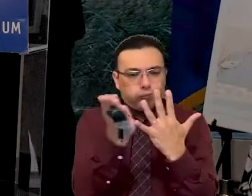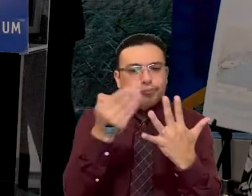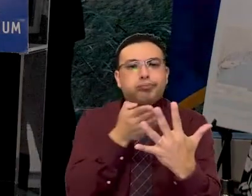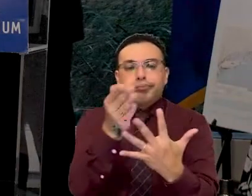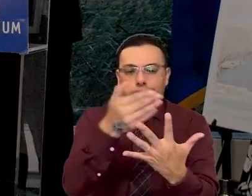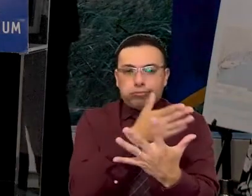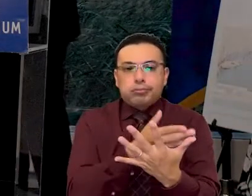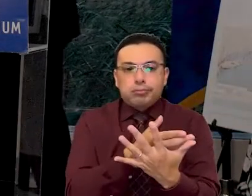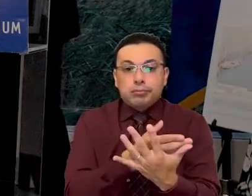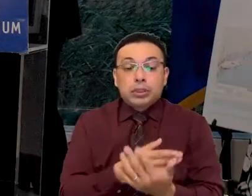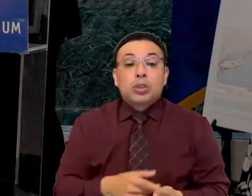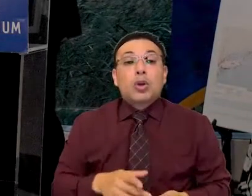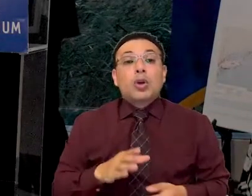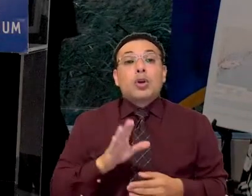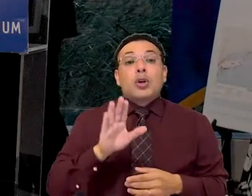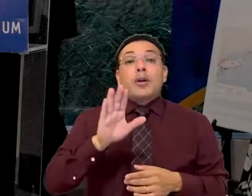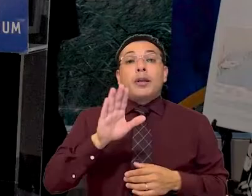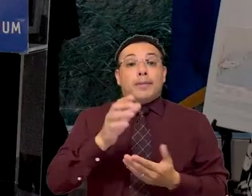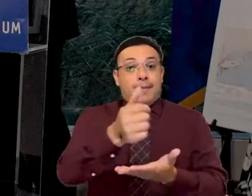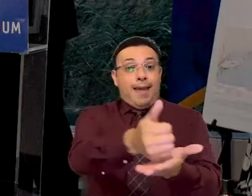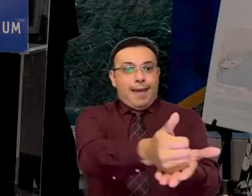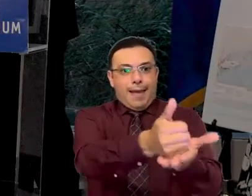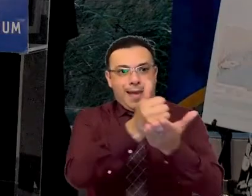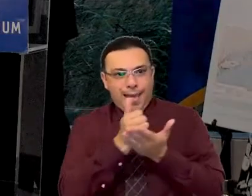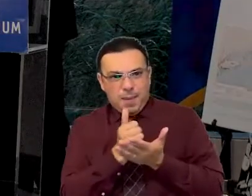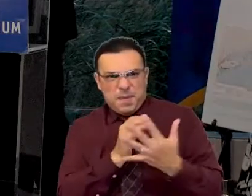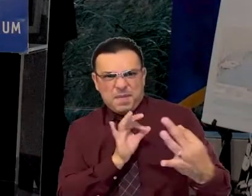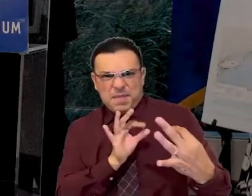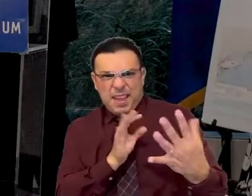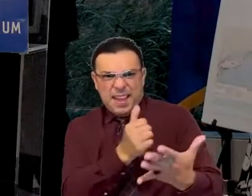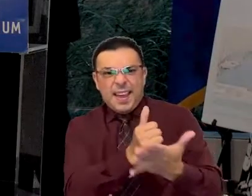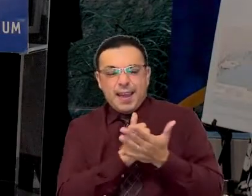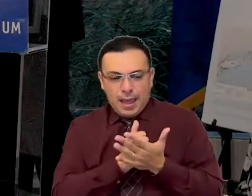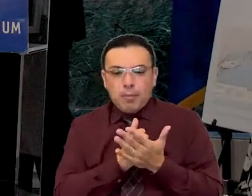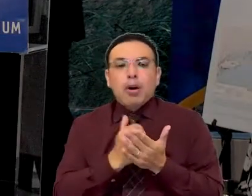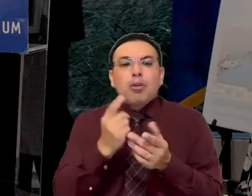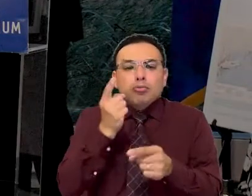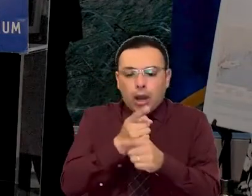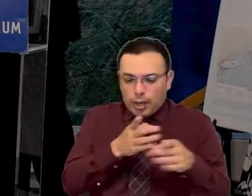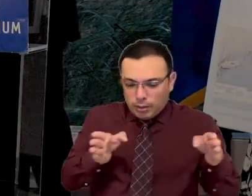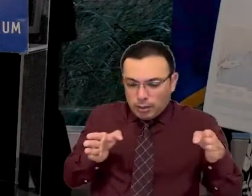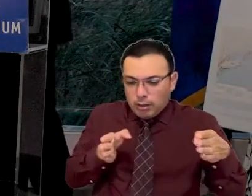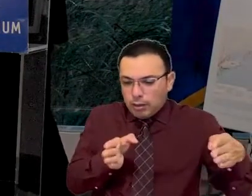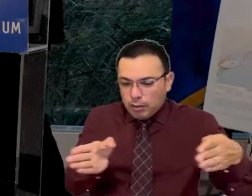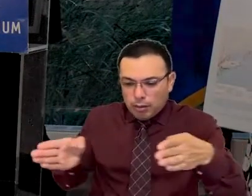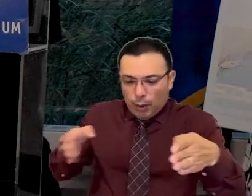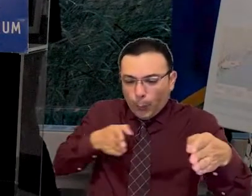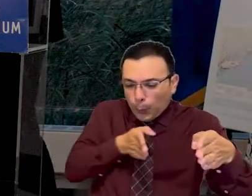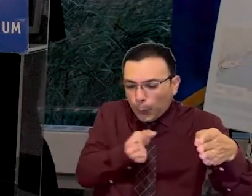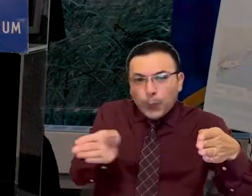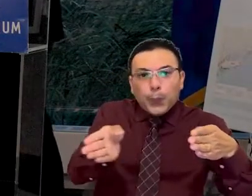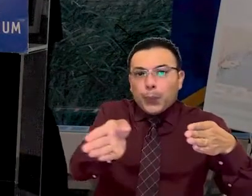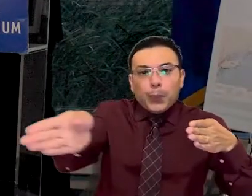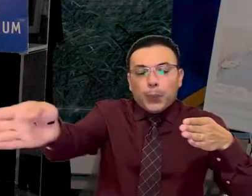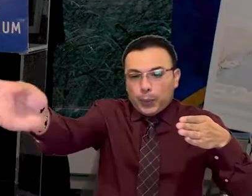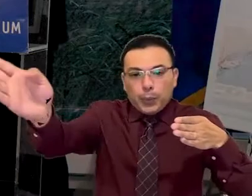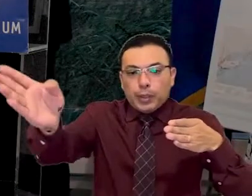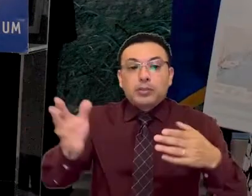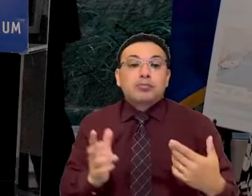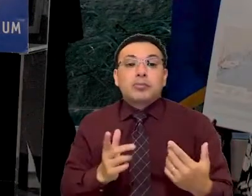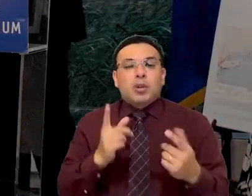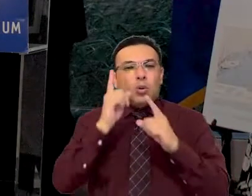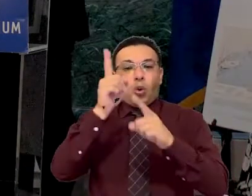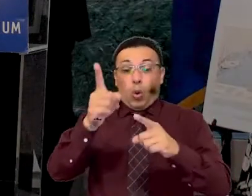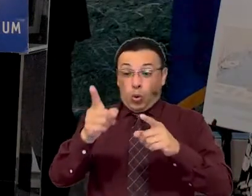approach to the cable route. And we use it as a resource to ensure that our project is compatible with its vision for the